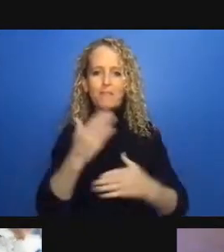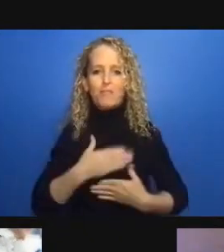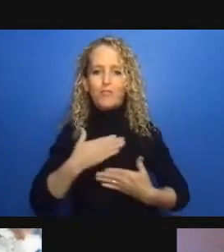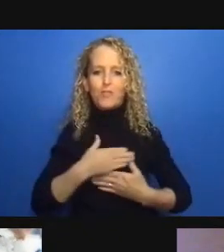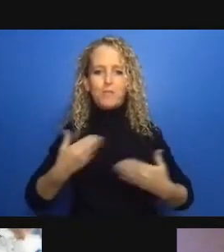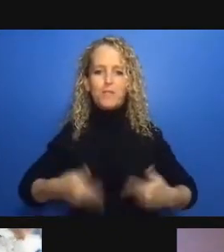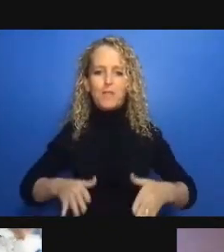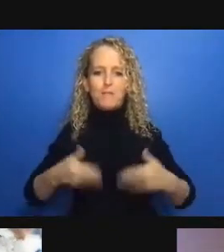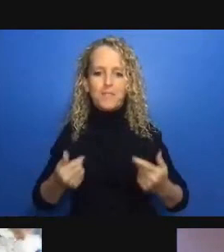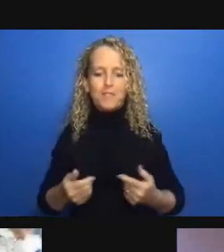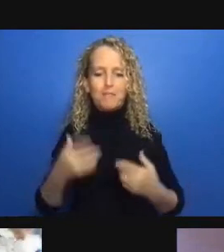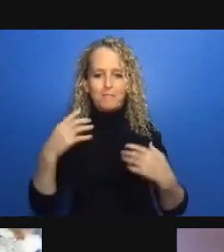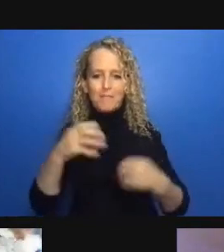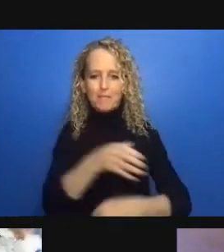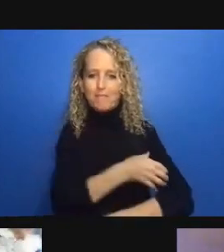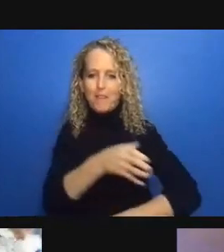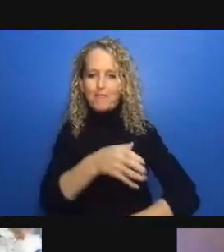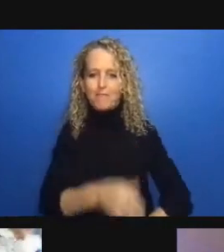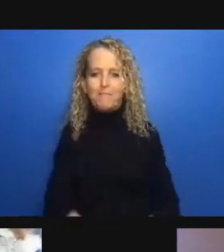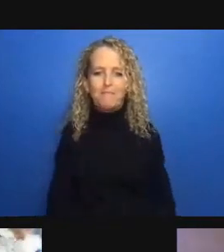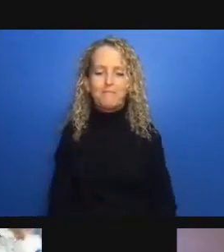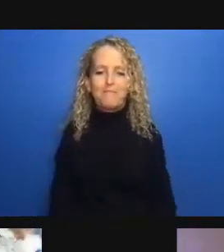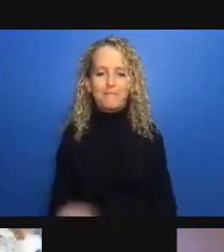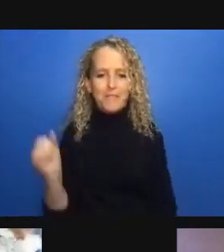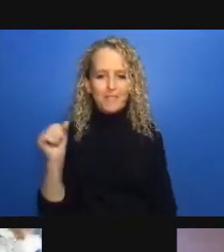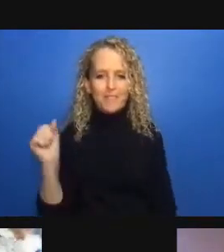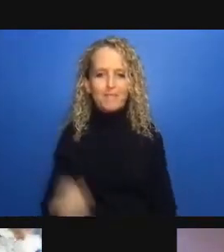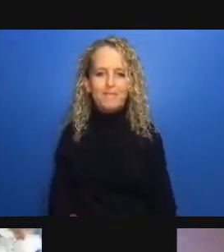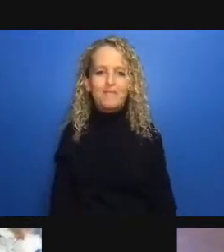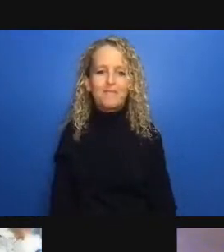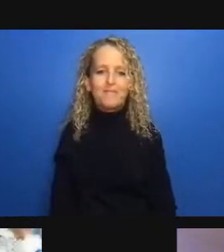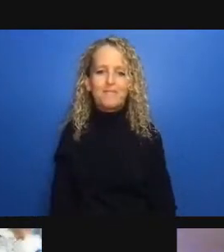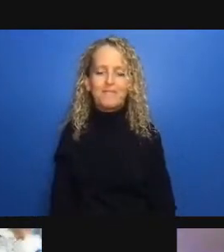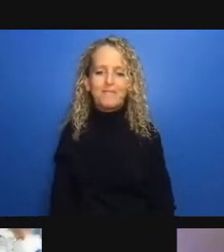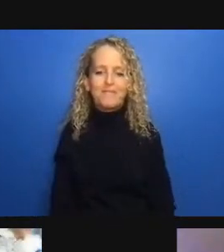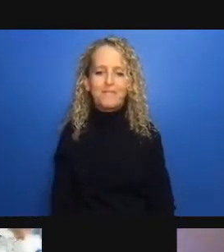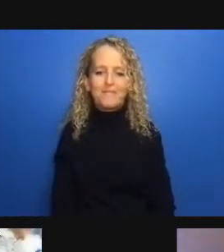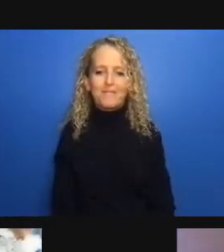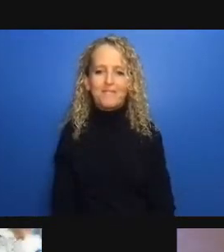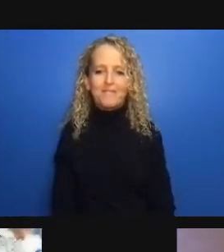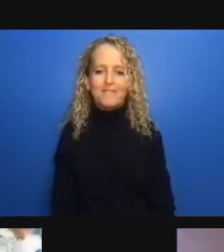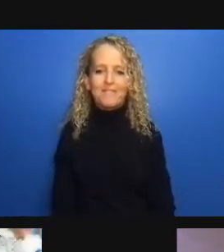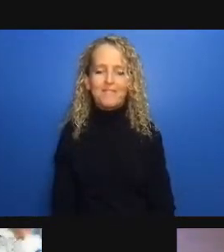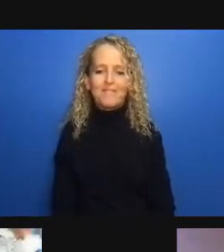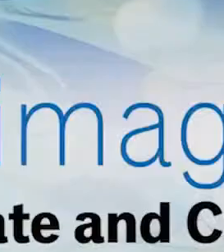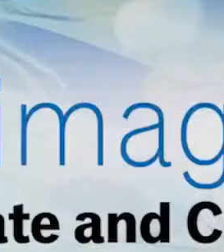Yes. Take home.